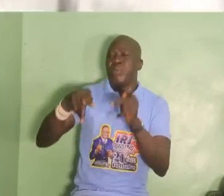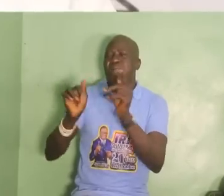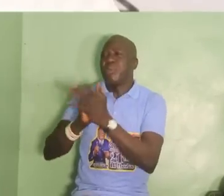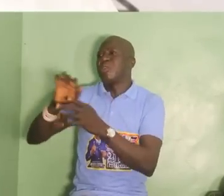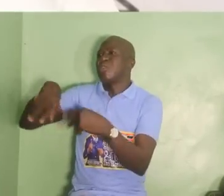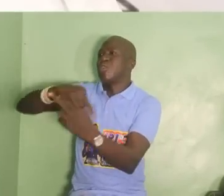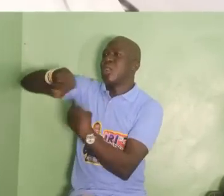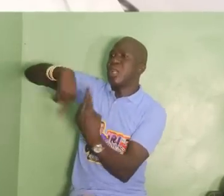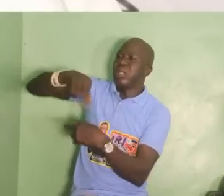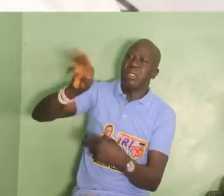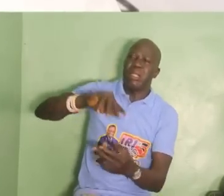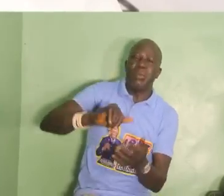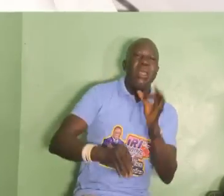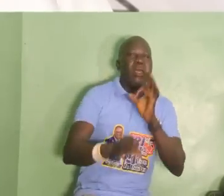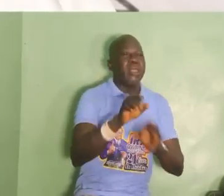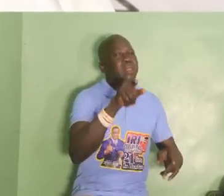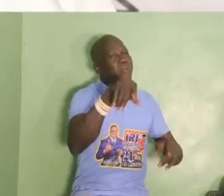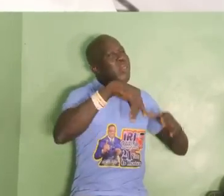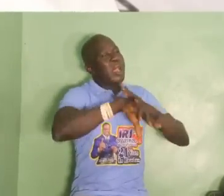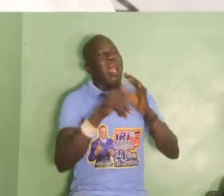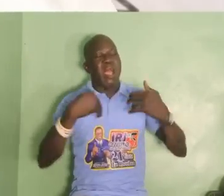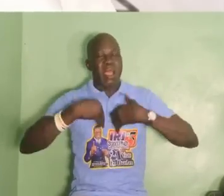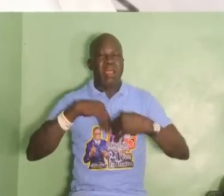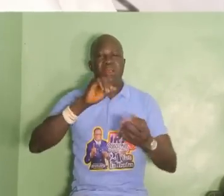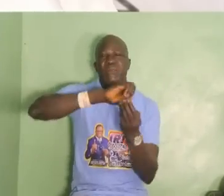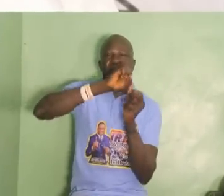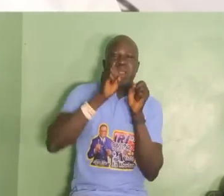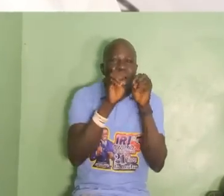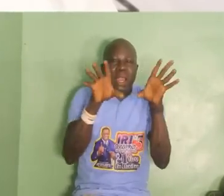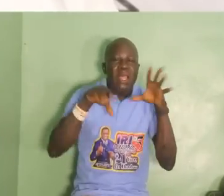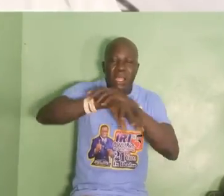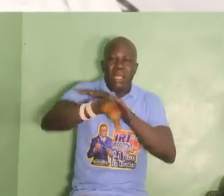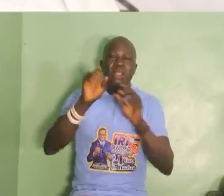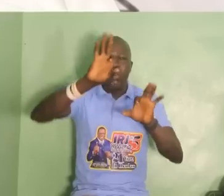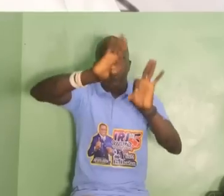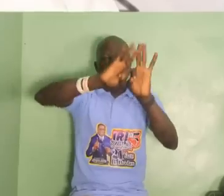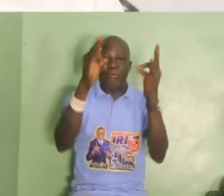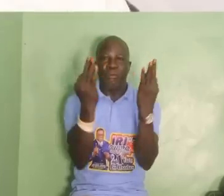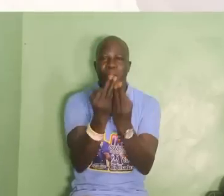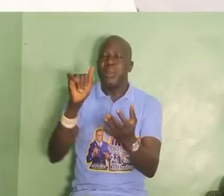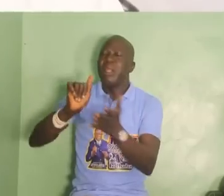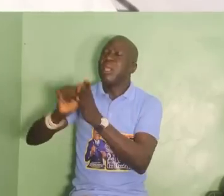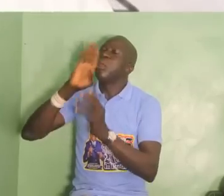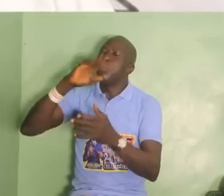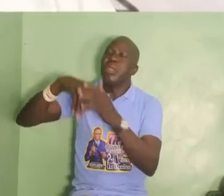that take away key from one. Jesus, in the name of Jesus Christ of Nazareth,